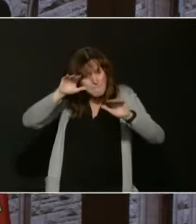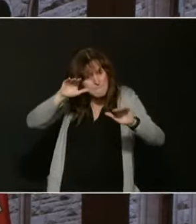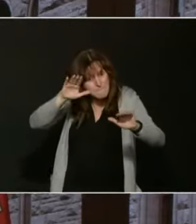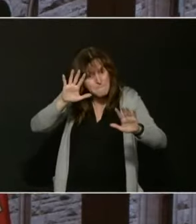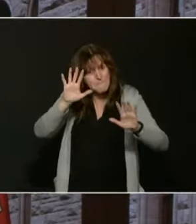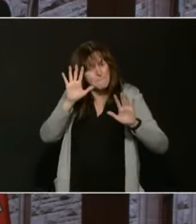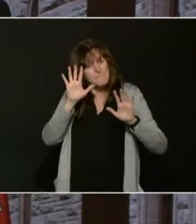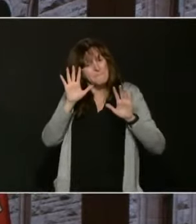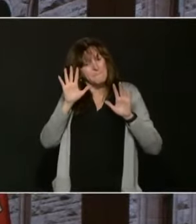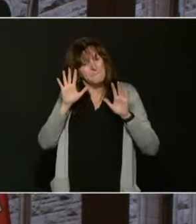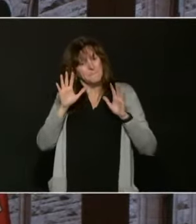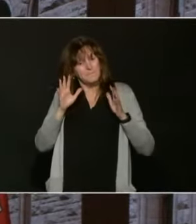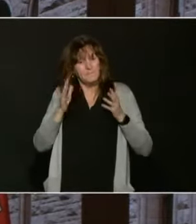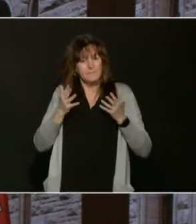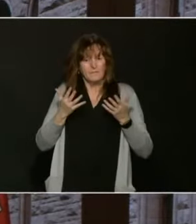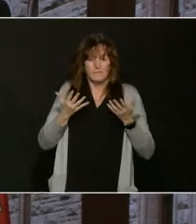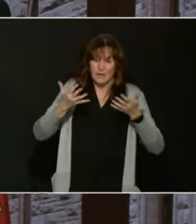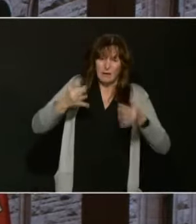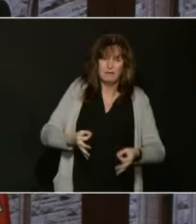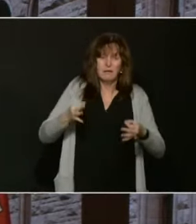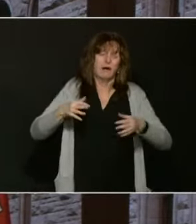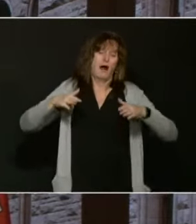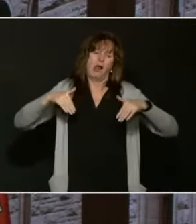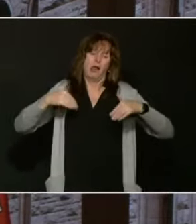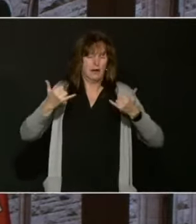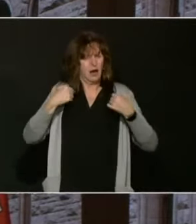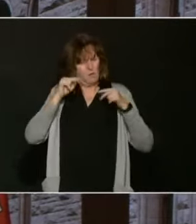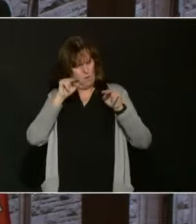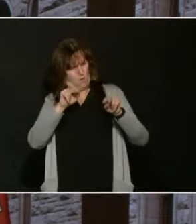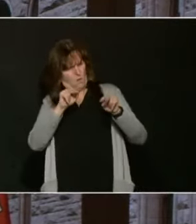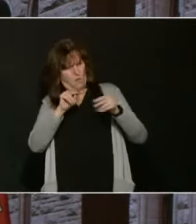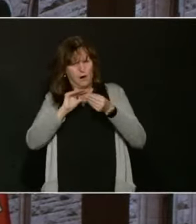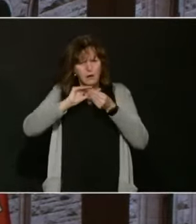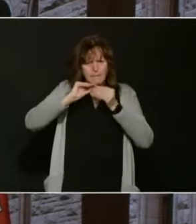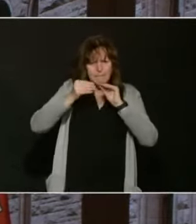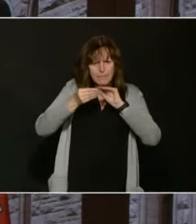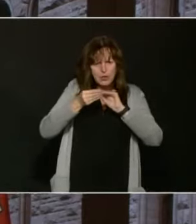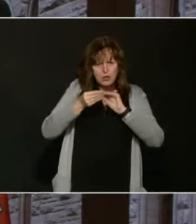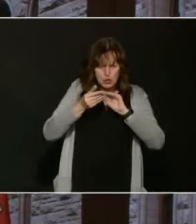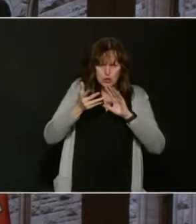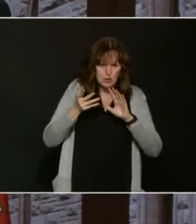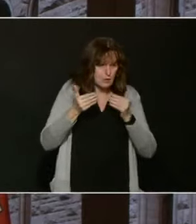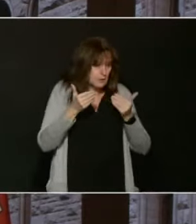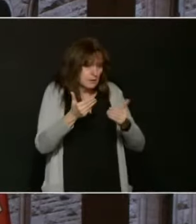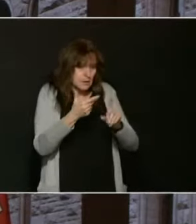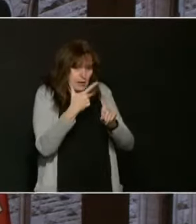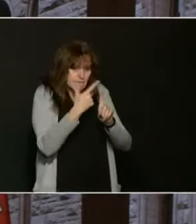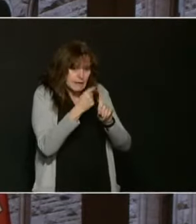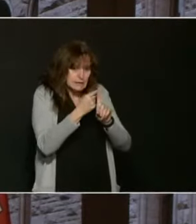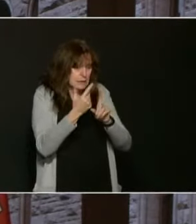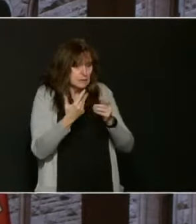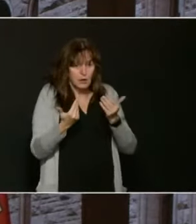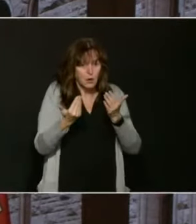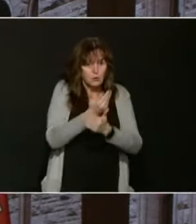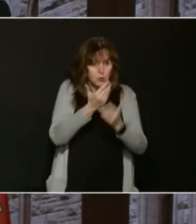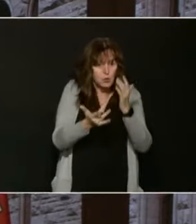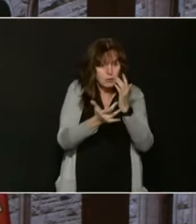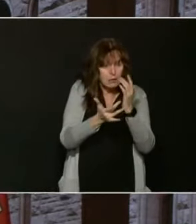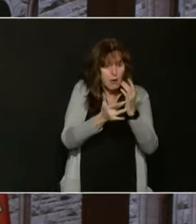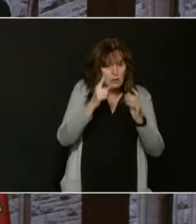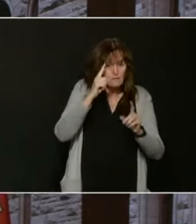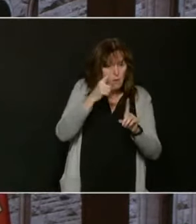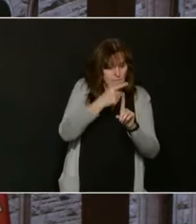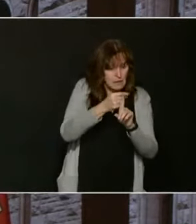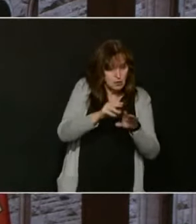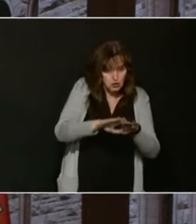very carefully. Keep getting the vaccinations done. Wait for new technology, and it would be great to have a child vaccine as